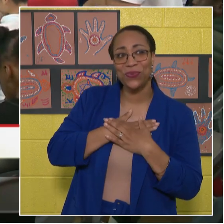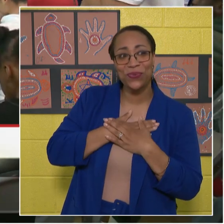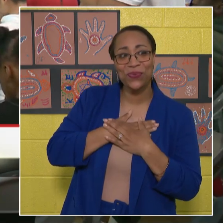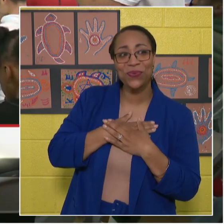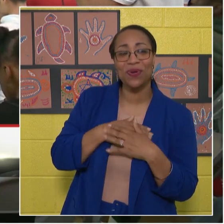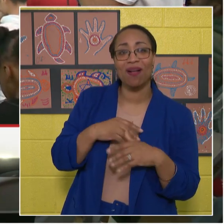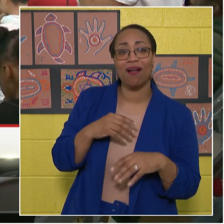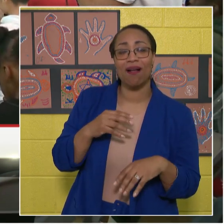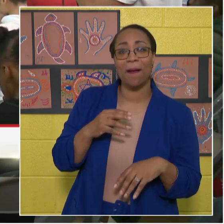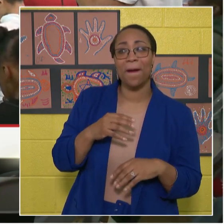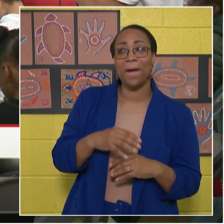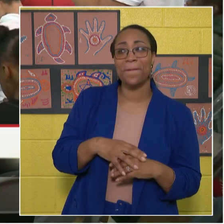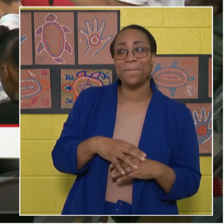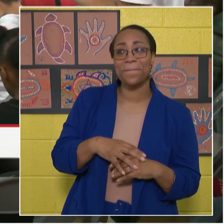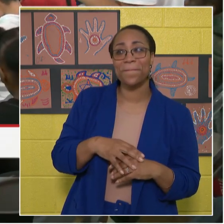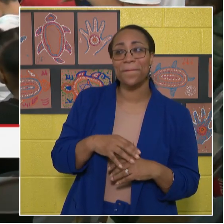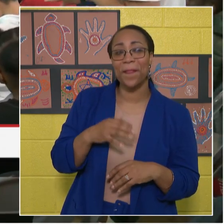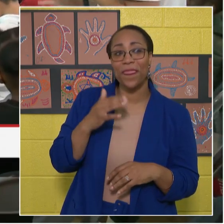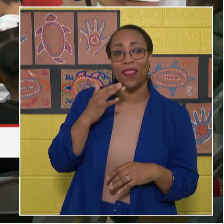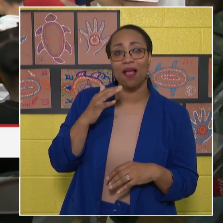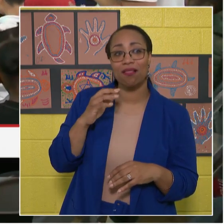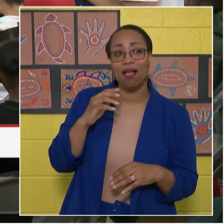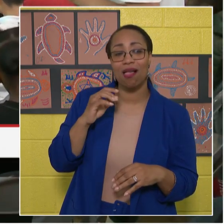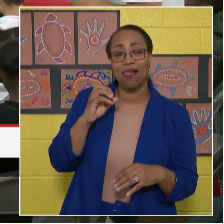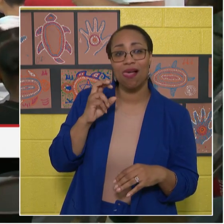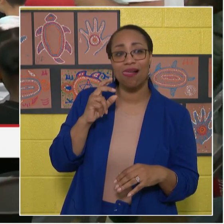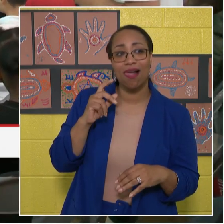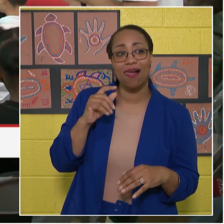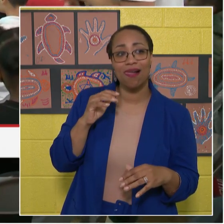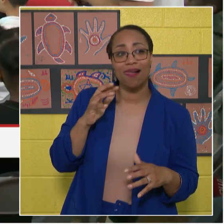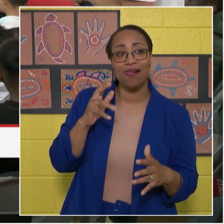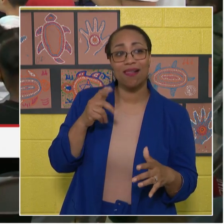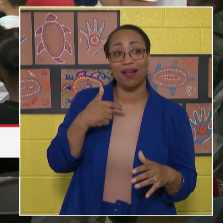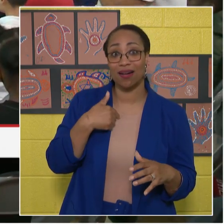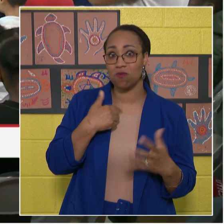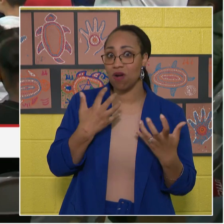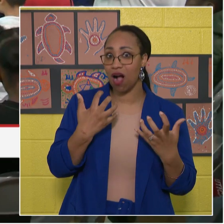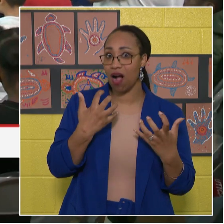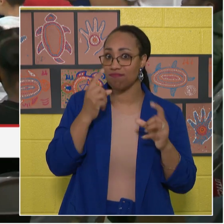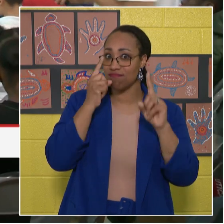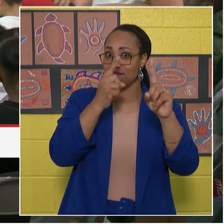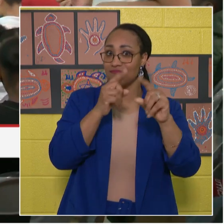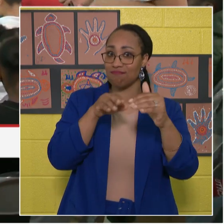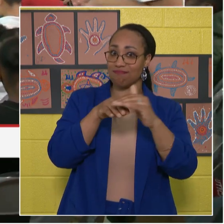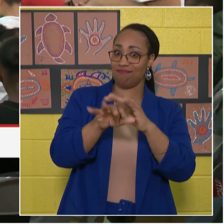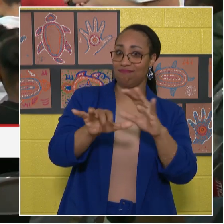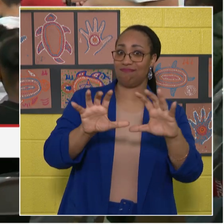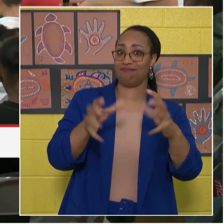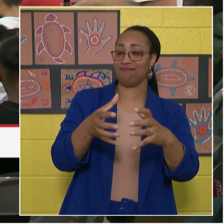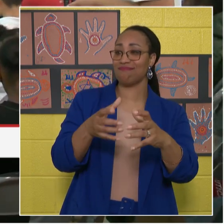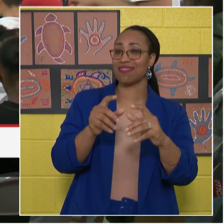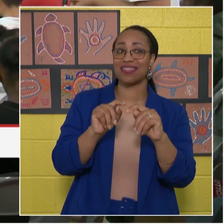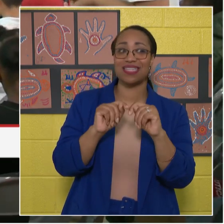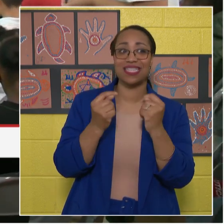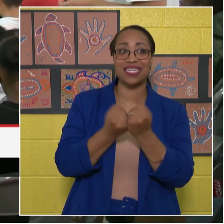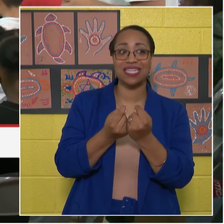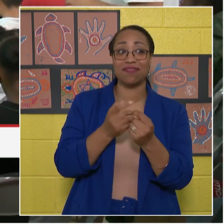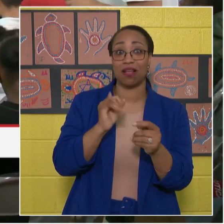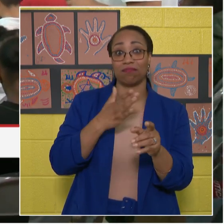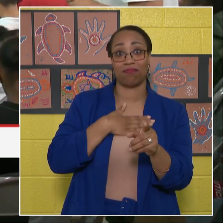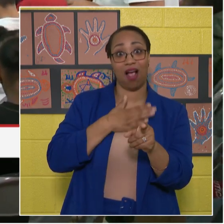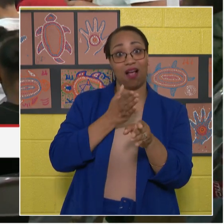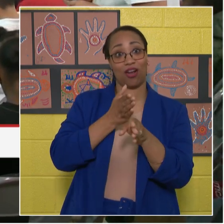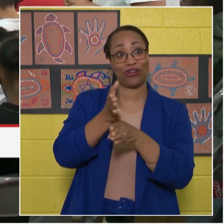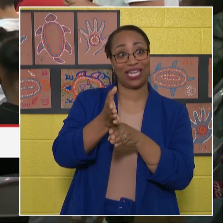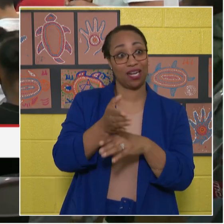I want to be in their team. Like I want it to be my career. Okay, you want to play soccer, all